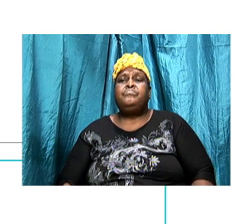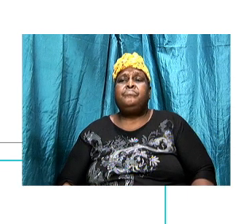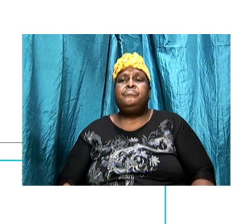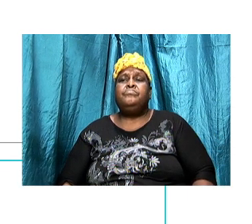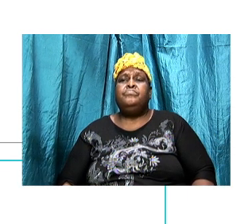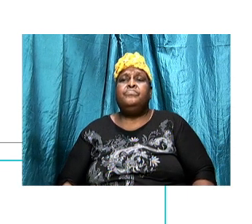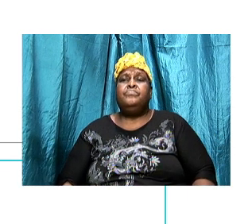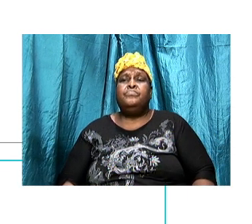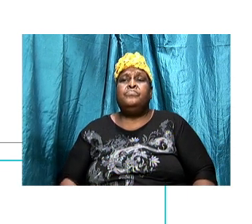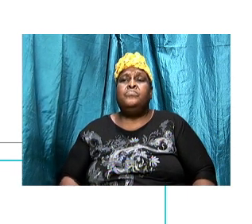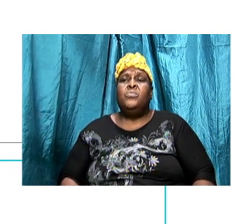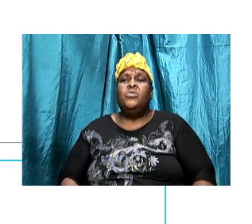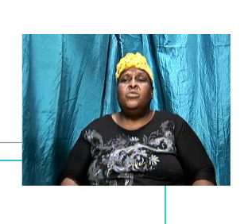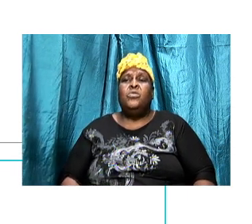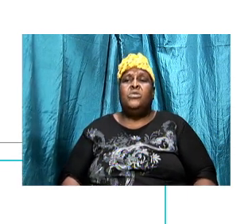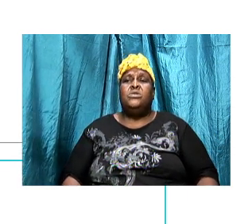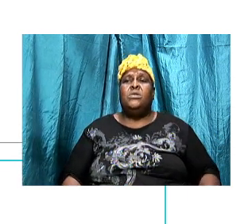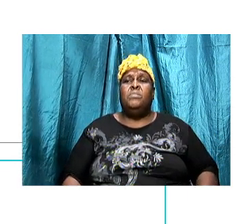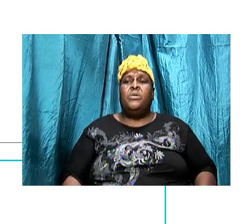in terms of,